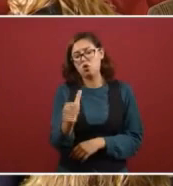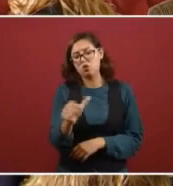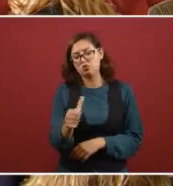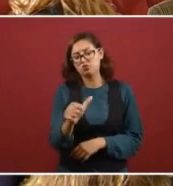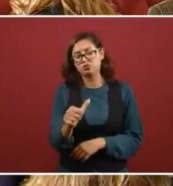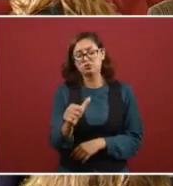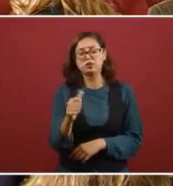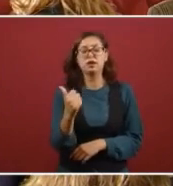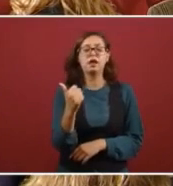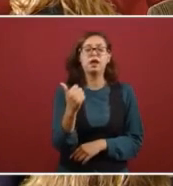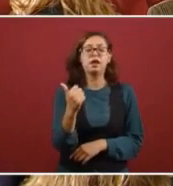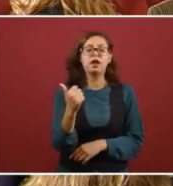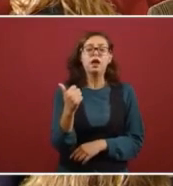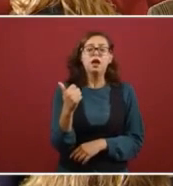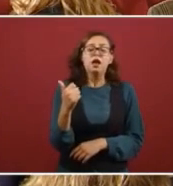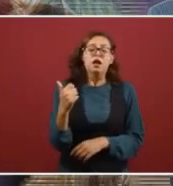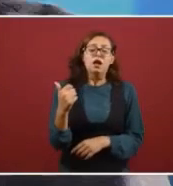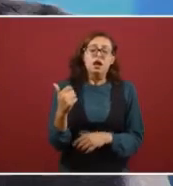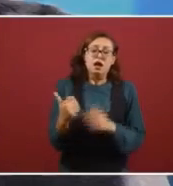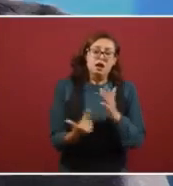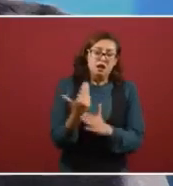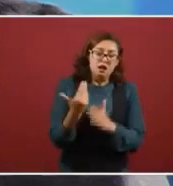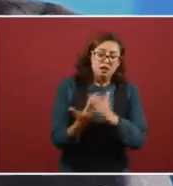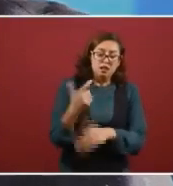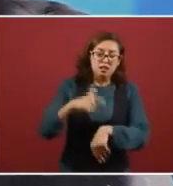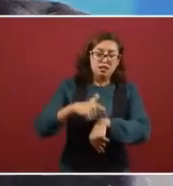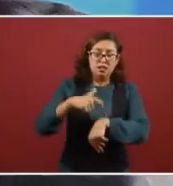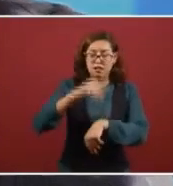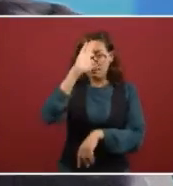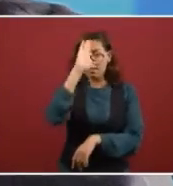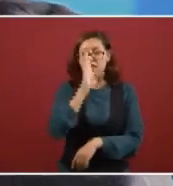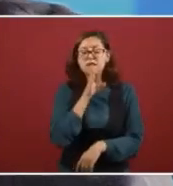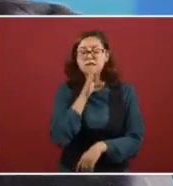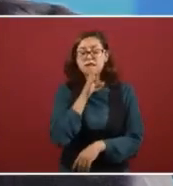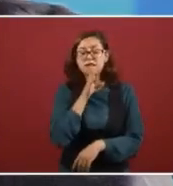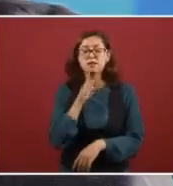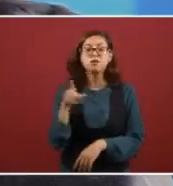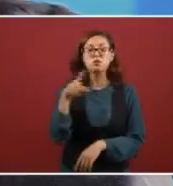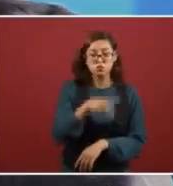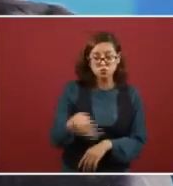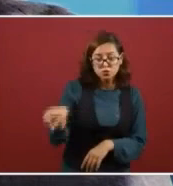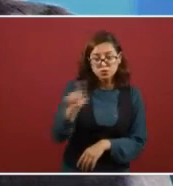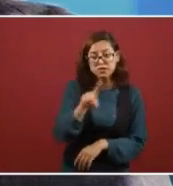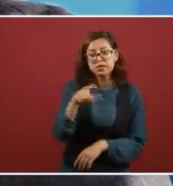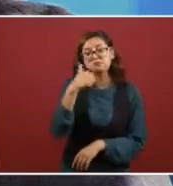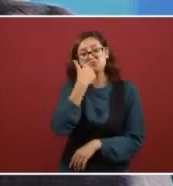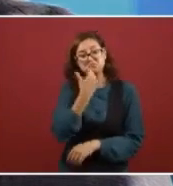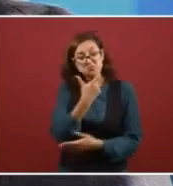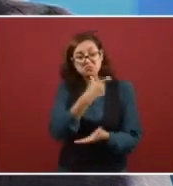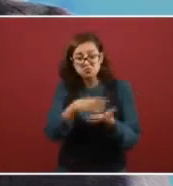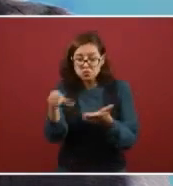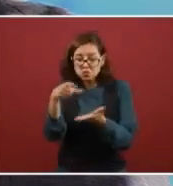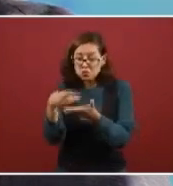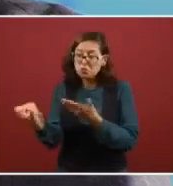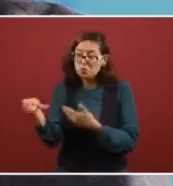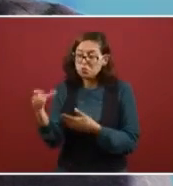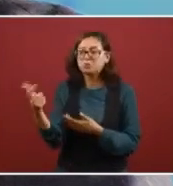So 11 or 12 to the day. We want the people to support us.